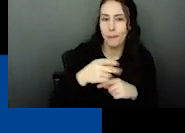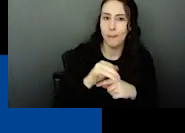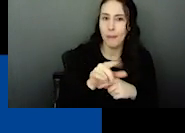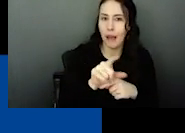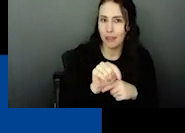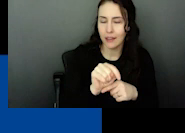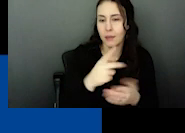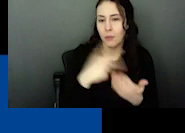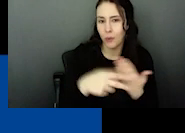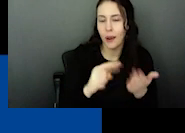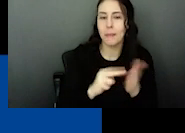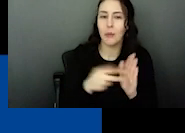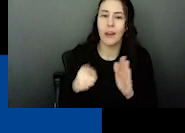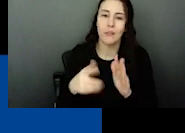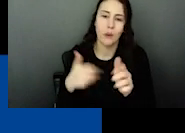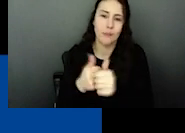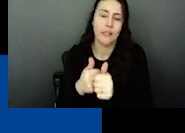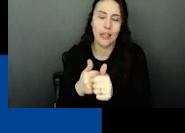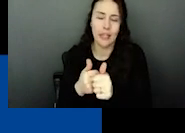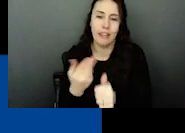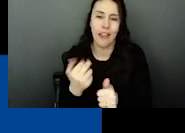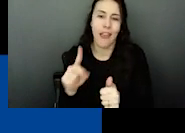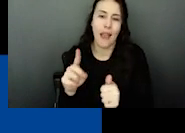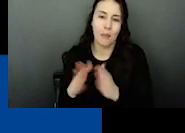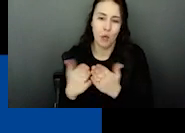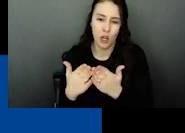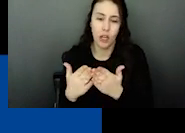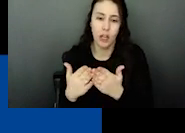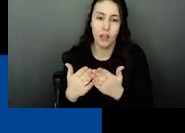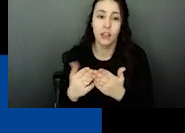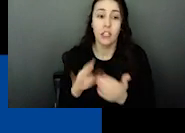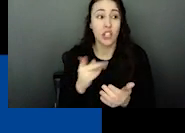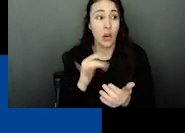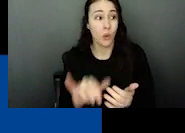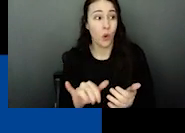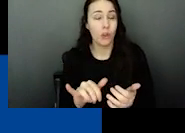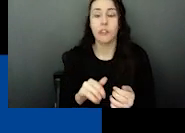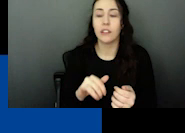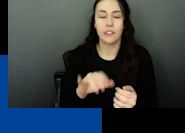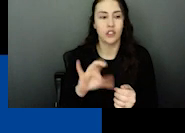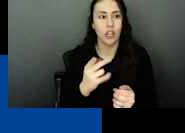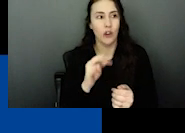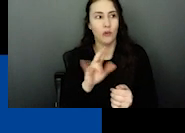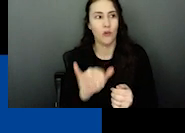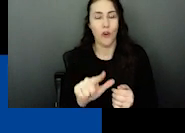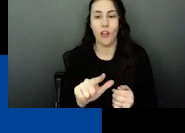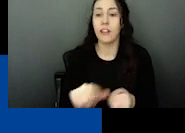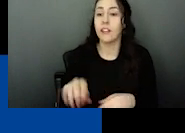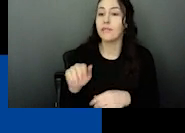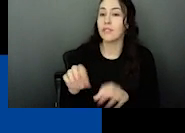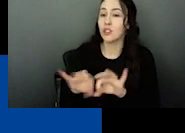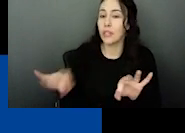handbook. Cheryl? No, it's just baccalaureate degrees are an exciting opportunity for our students, particularly those that are more